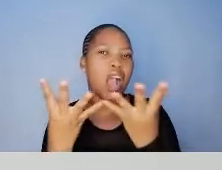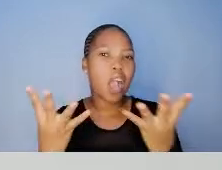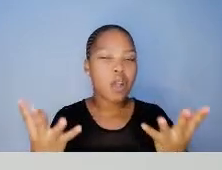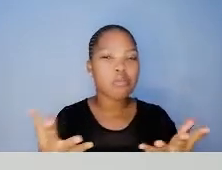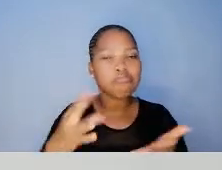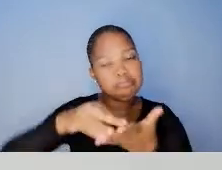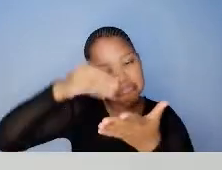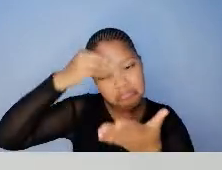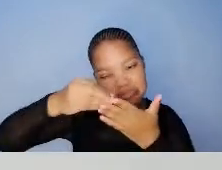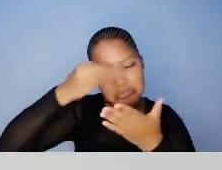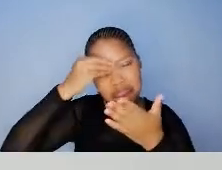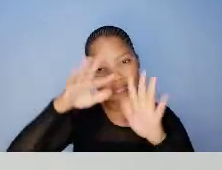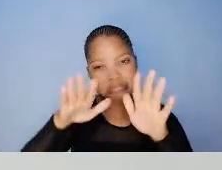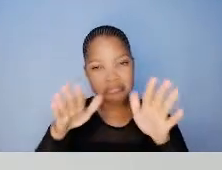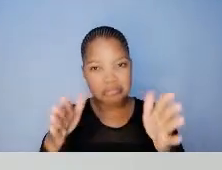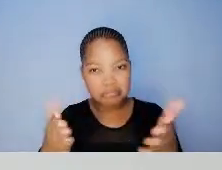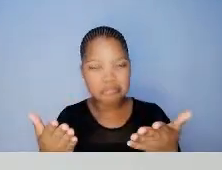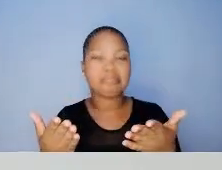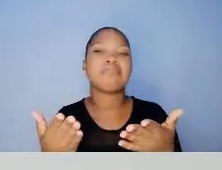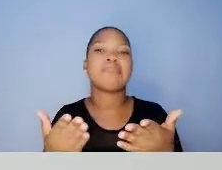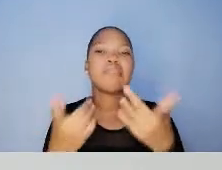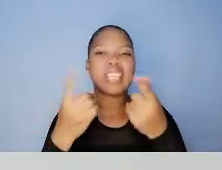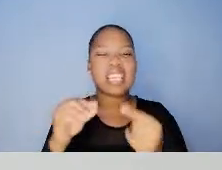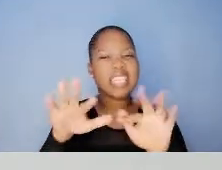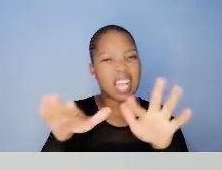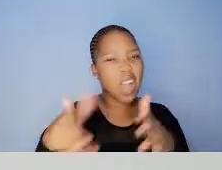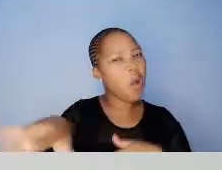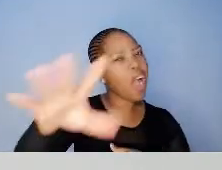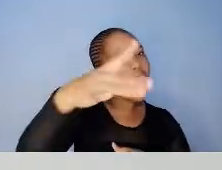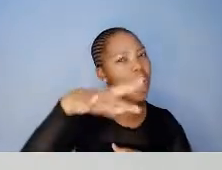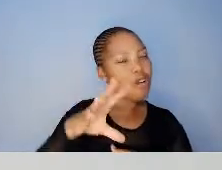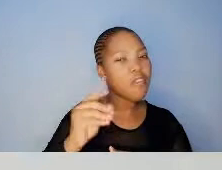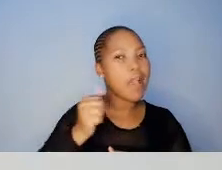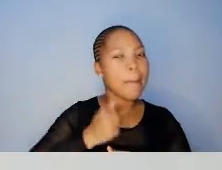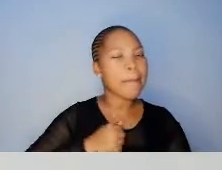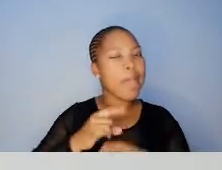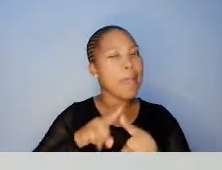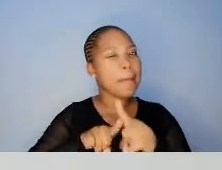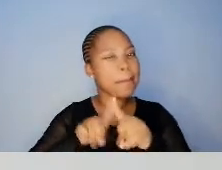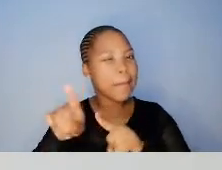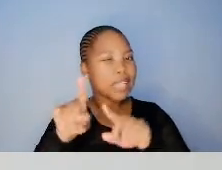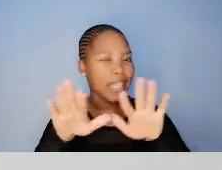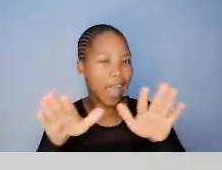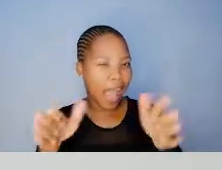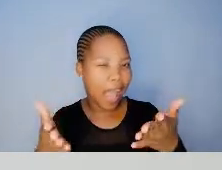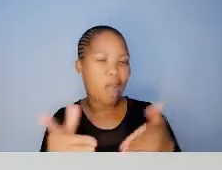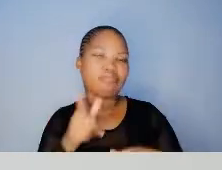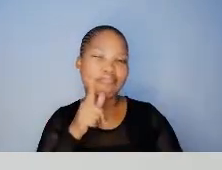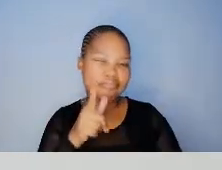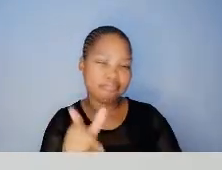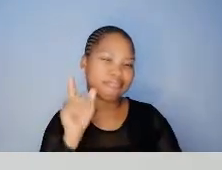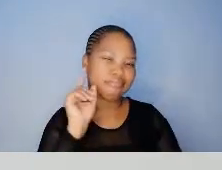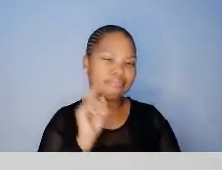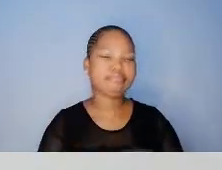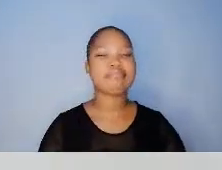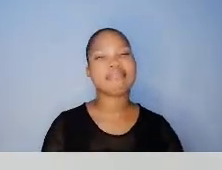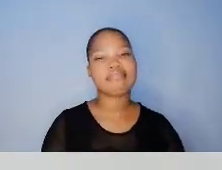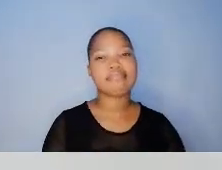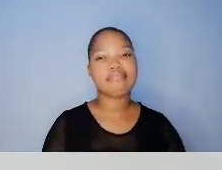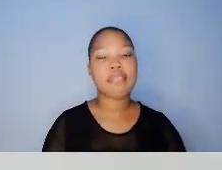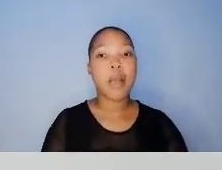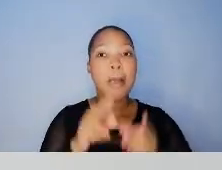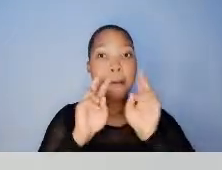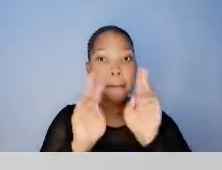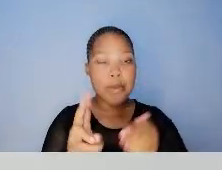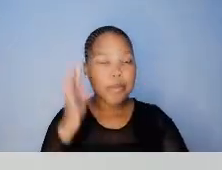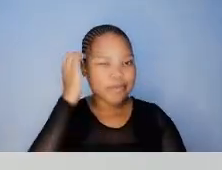we started, and how we managed to do all this, and how I managed to pass, child. I mean, for